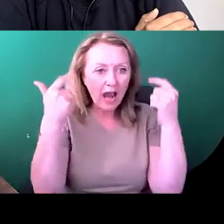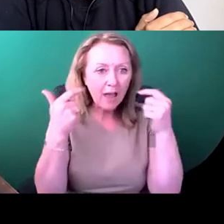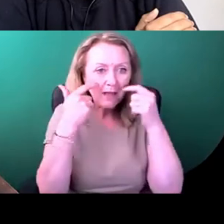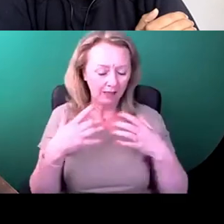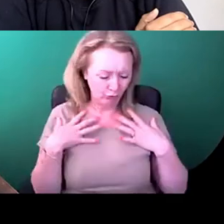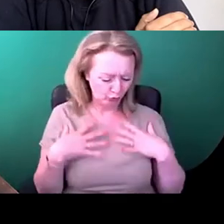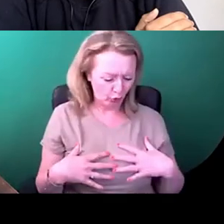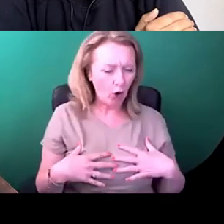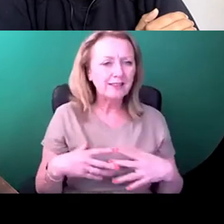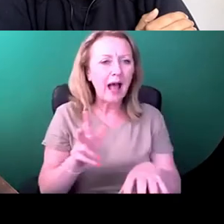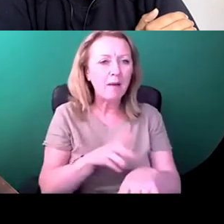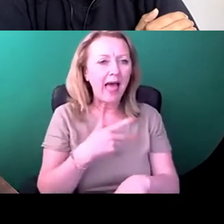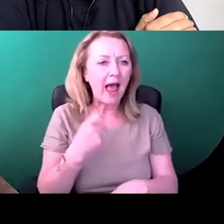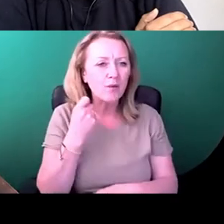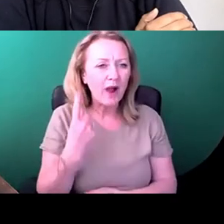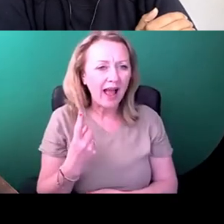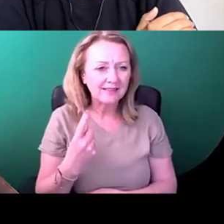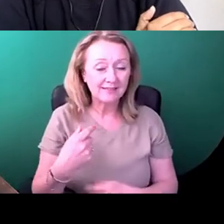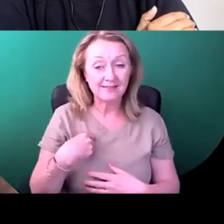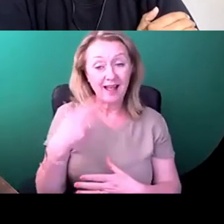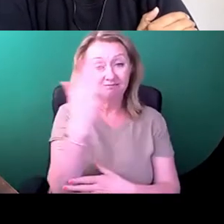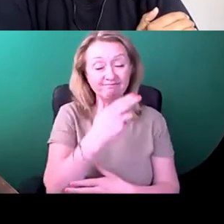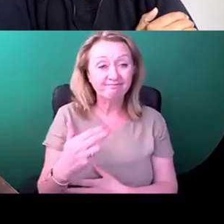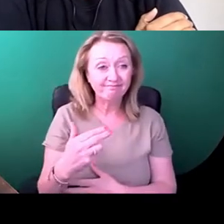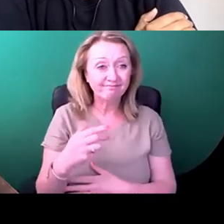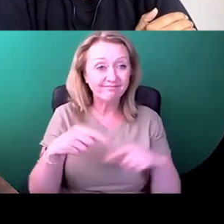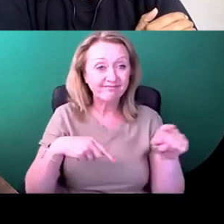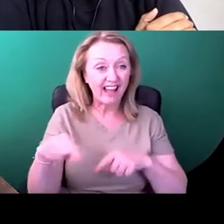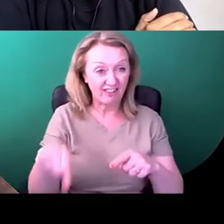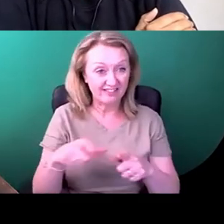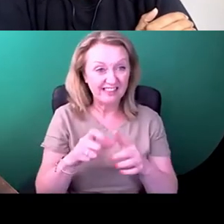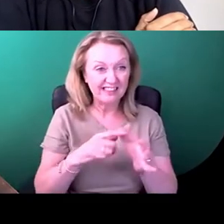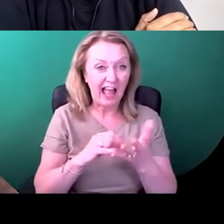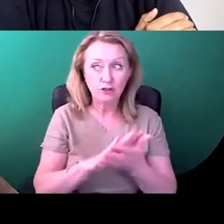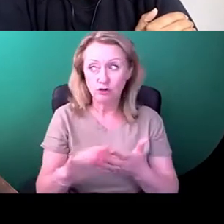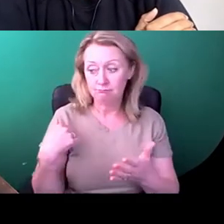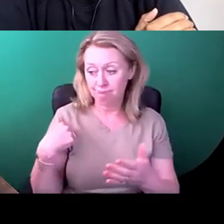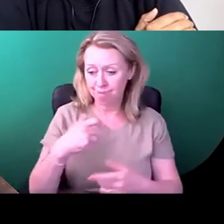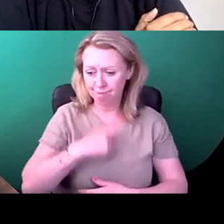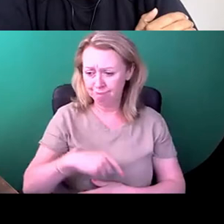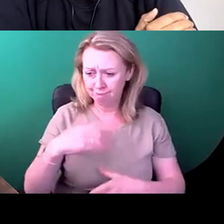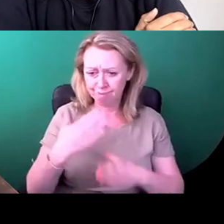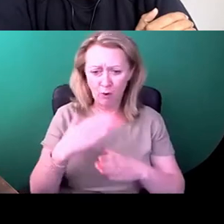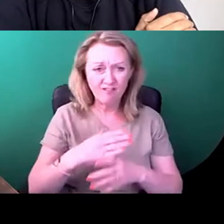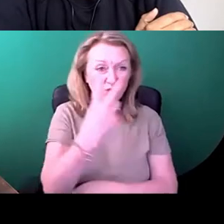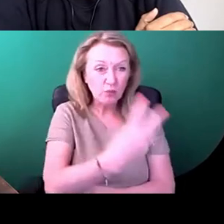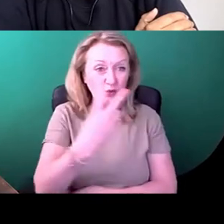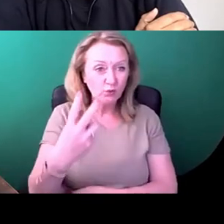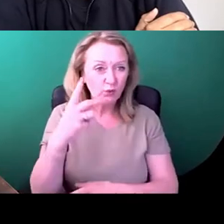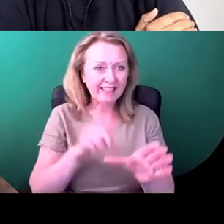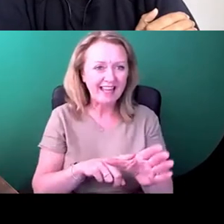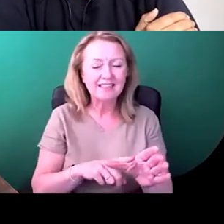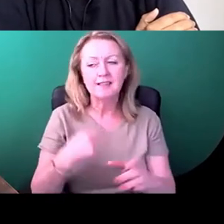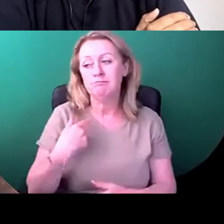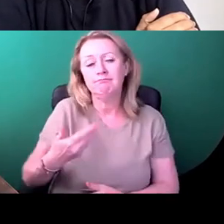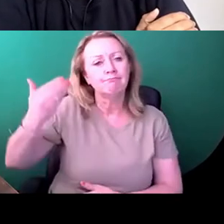shirt. I'm artistic director of Dash. I've been in this role for the last 22 years. And my